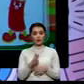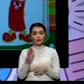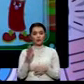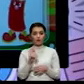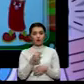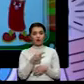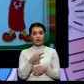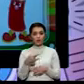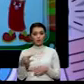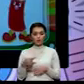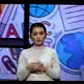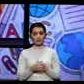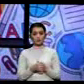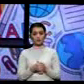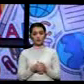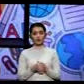hamda ayirish.